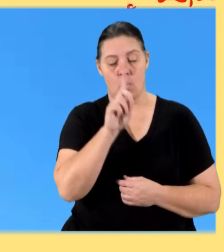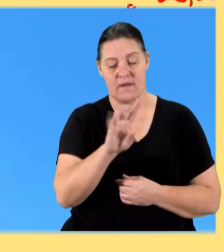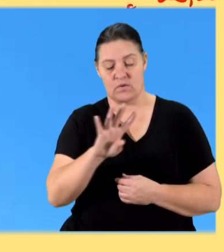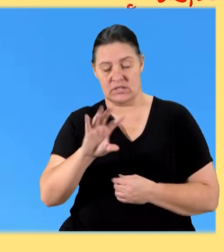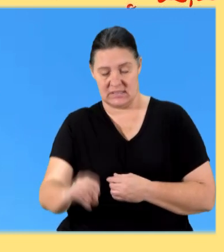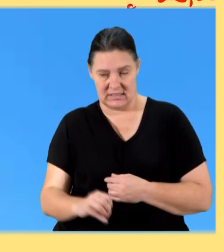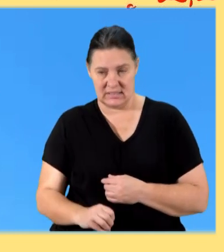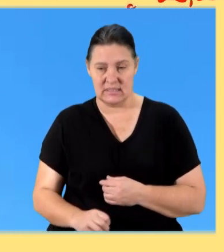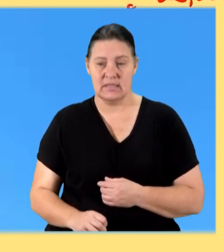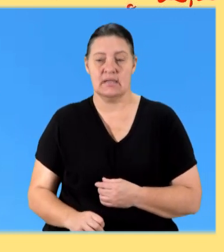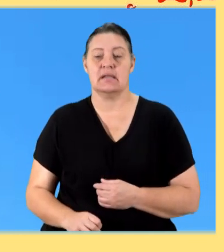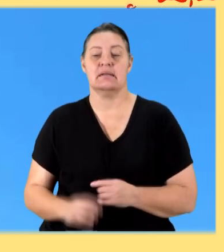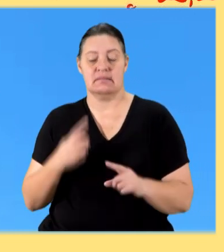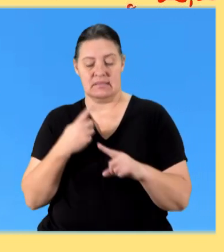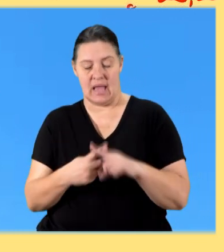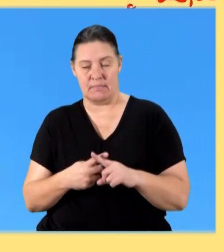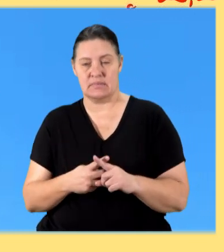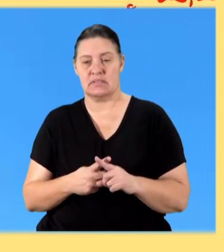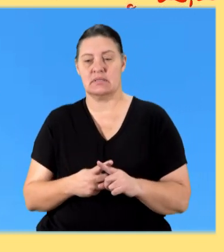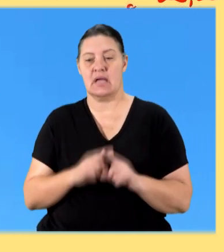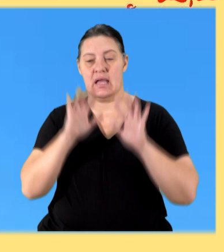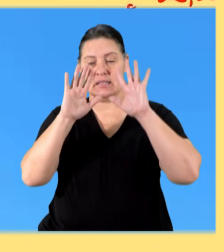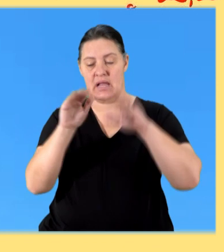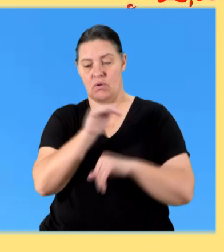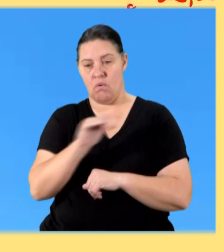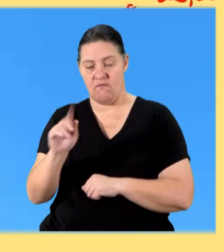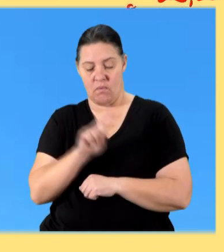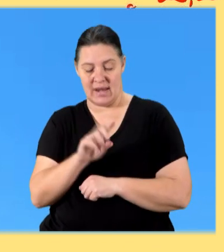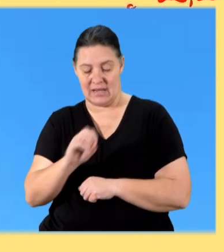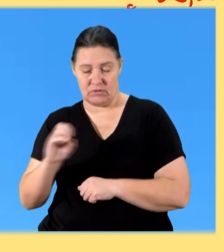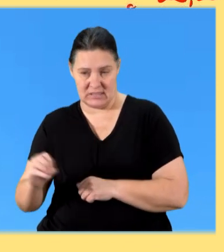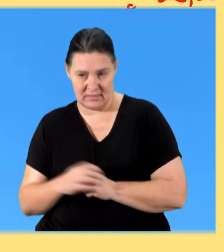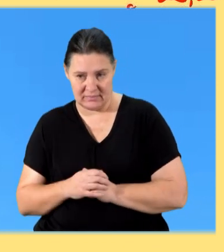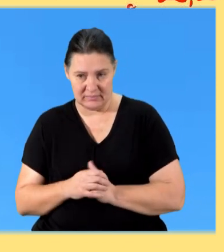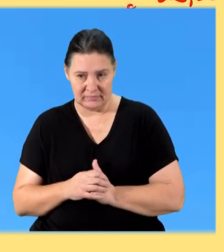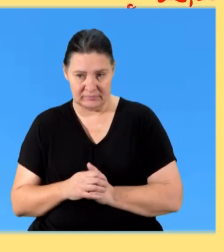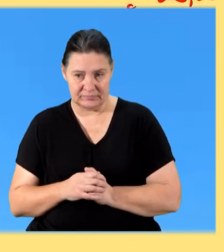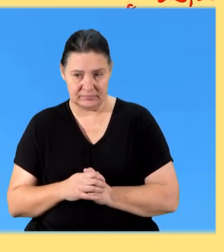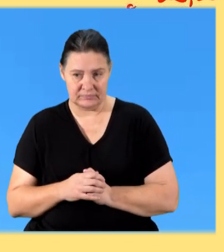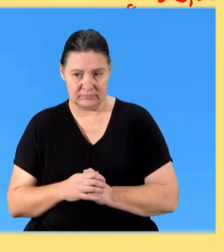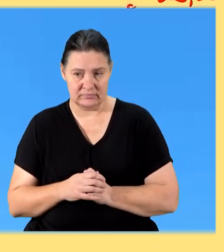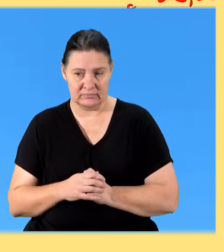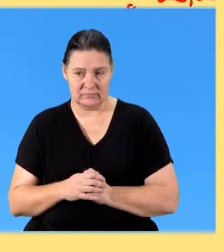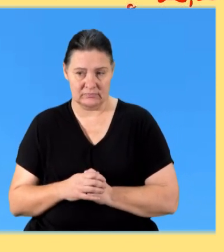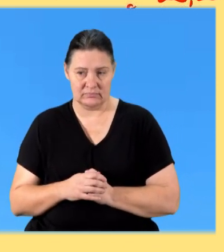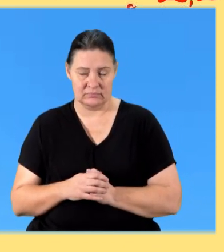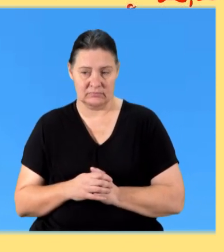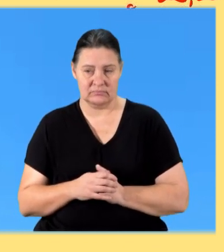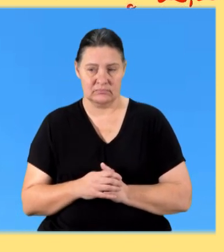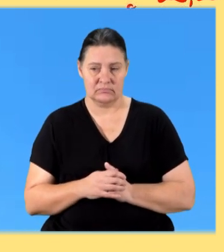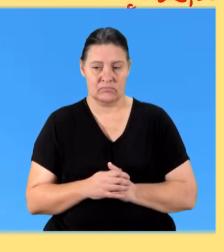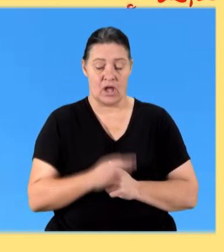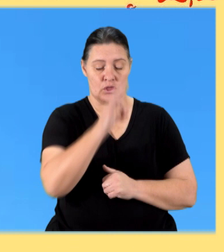3,140, and I need 10% of that. Please punch that in your calculators. How much do you get? If you